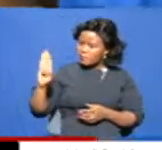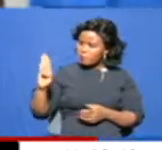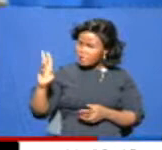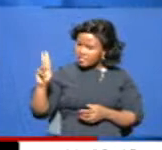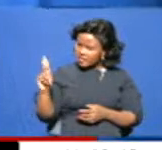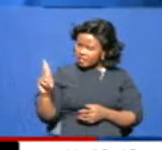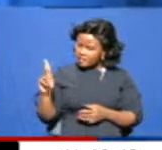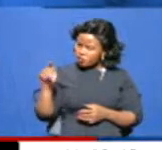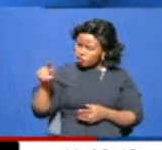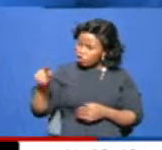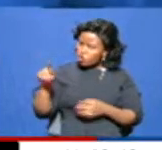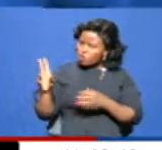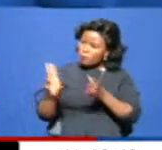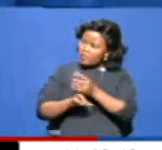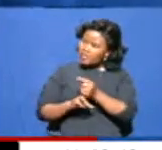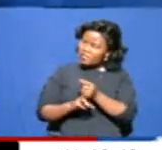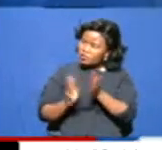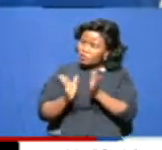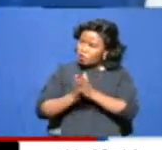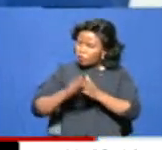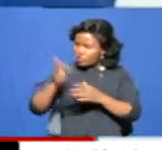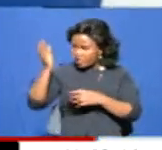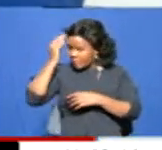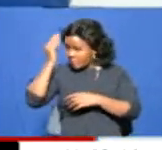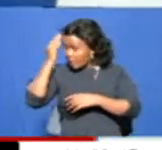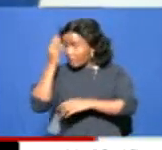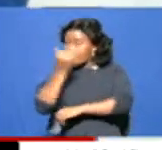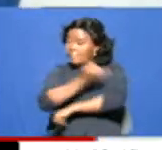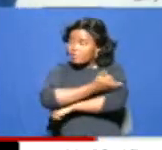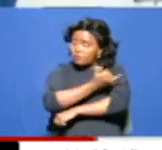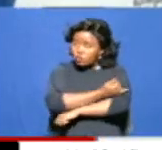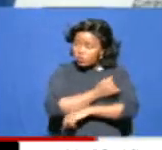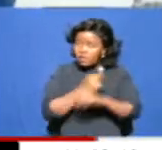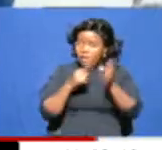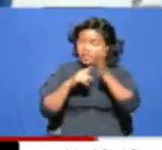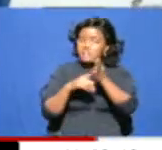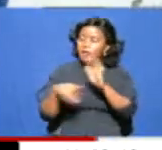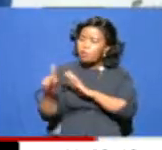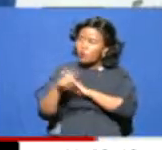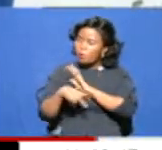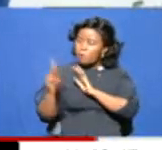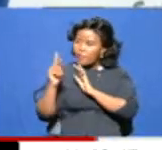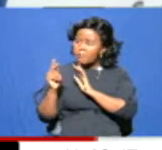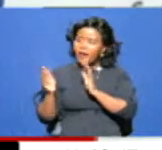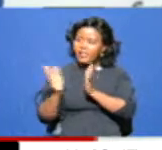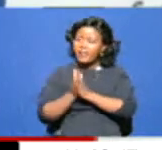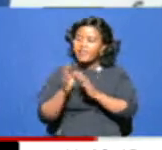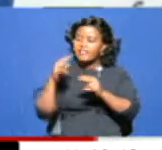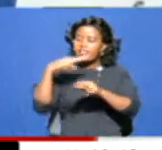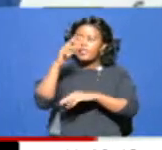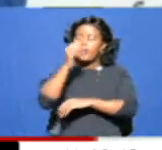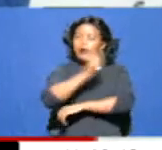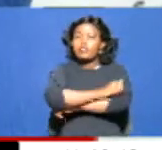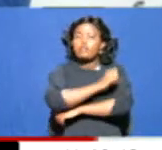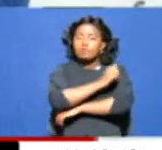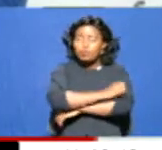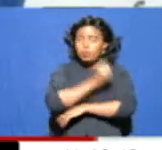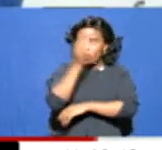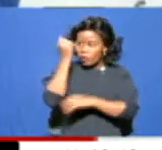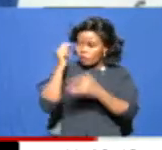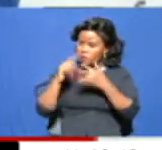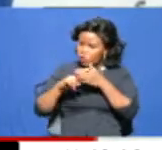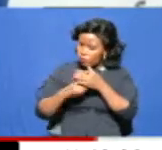with learning institutions and especially high schools and primary schools to start chaperoning young girls,